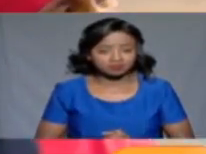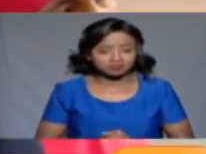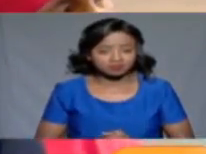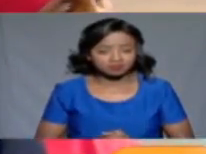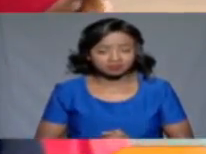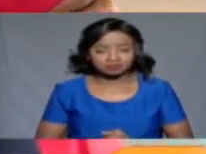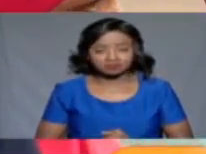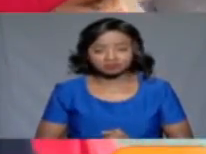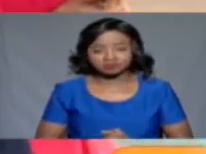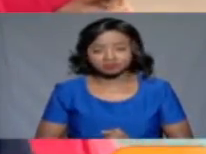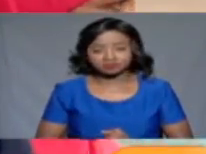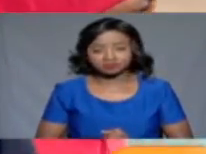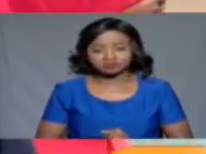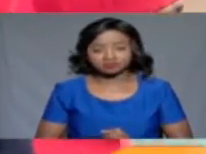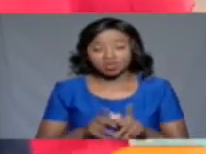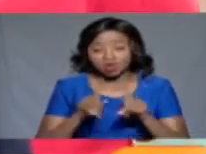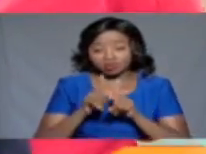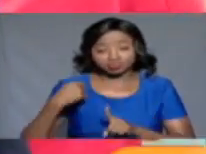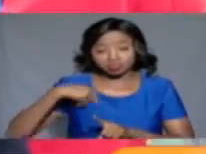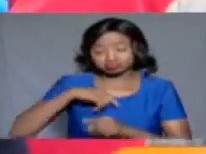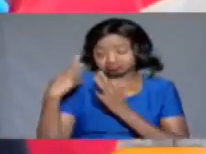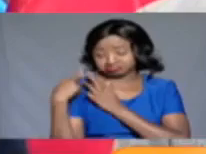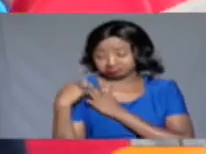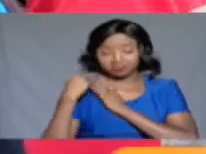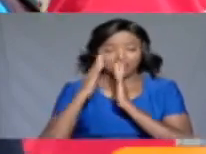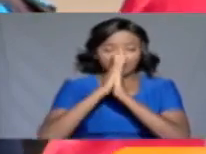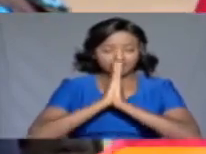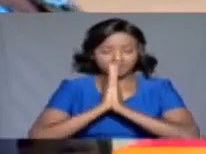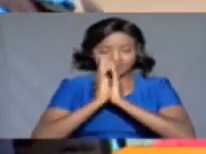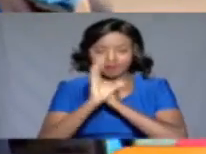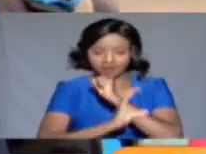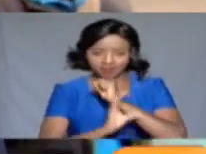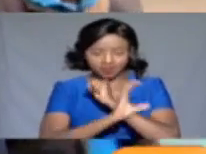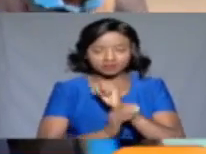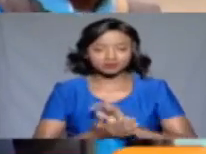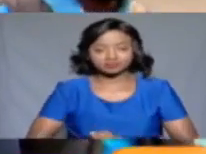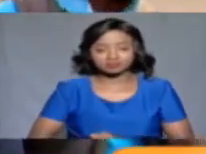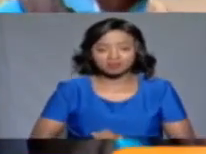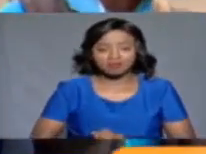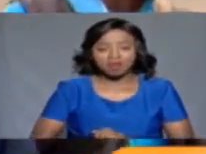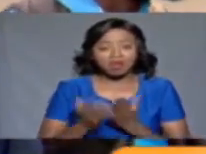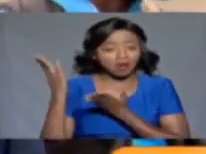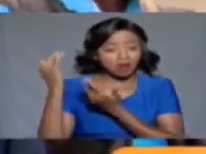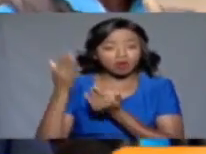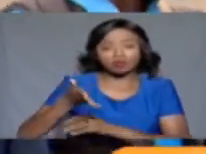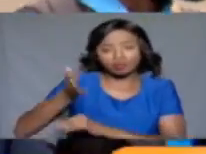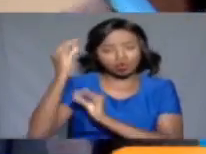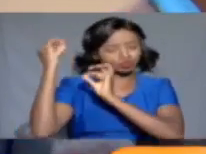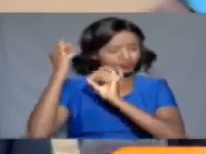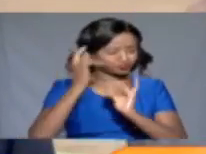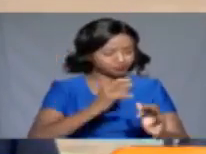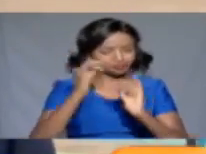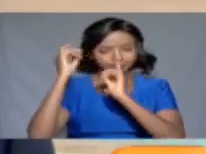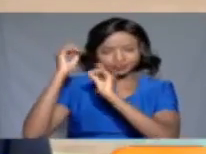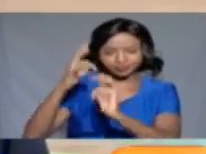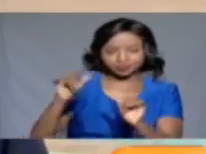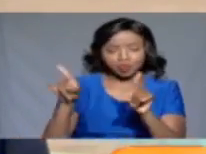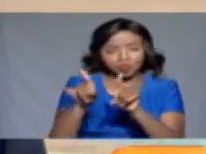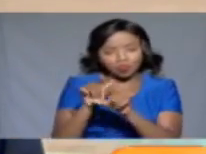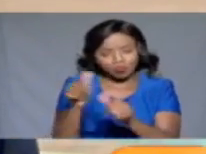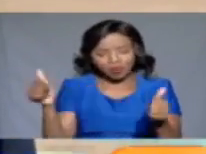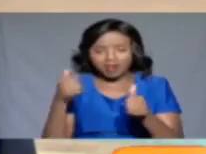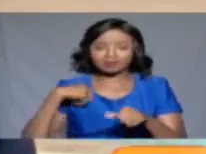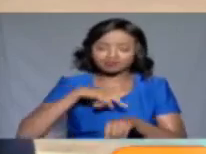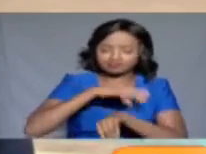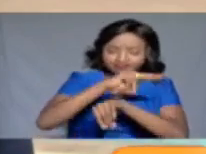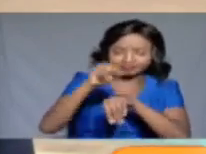Also taken the opportunity to pray for our country to a great extent, and we hope and pray that God will bless us more as a nation, unite